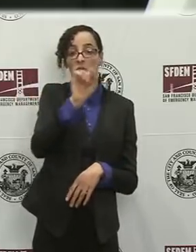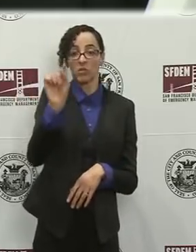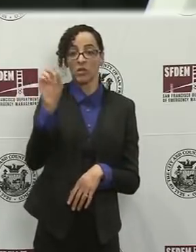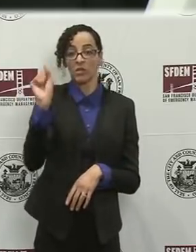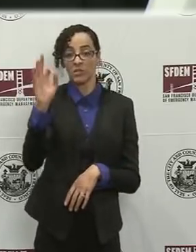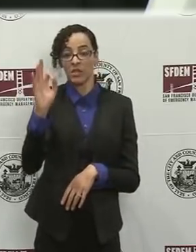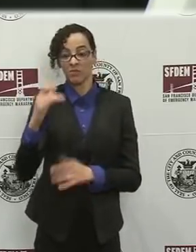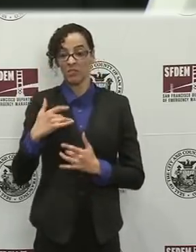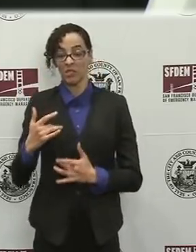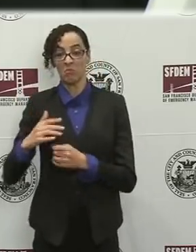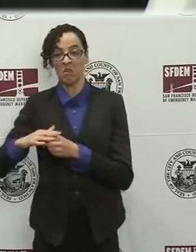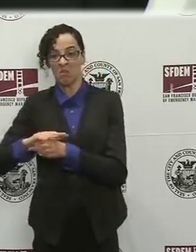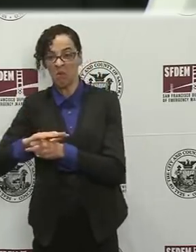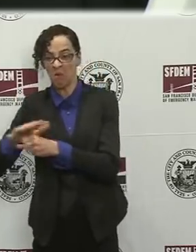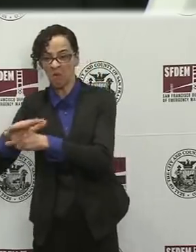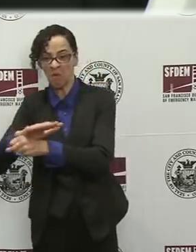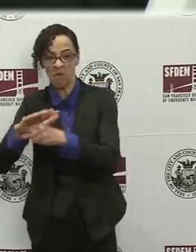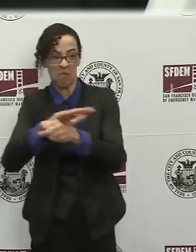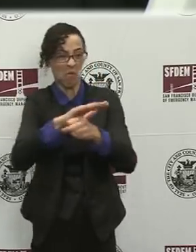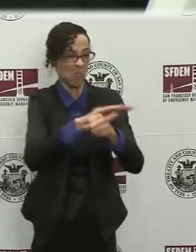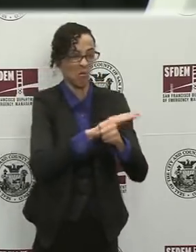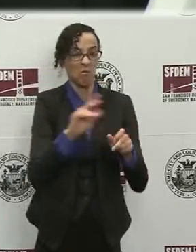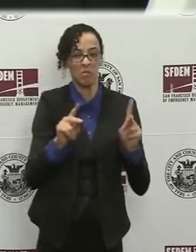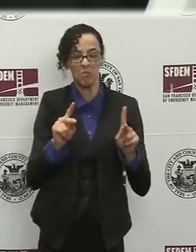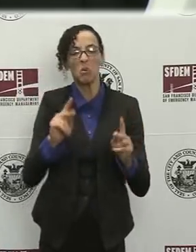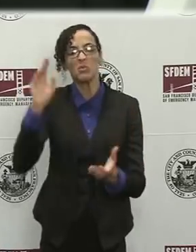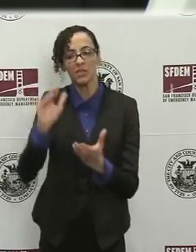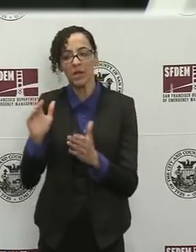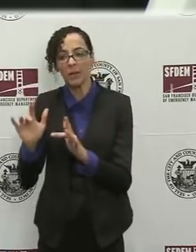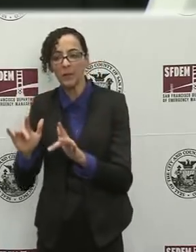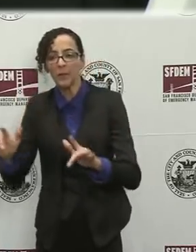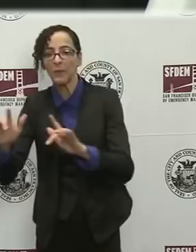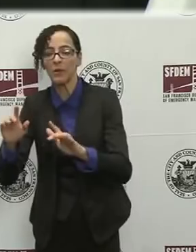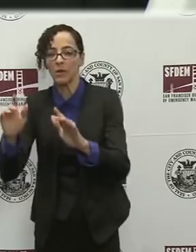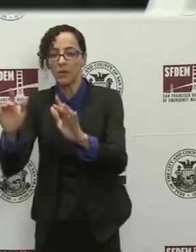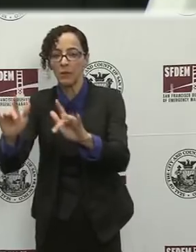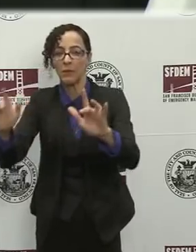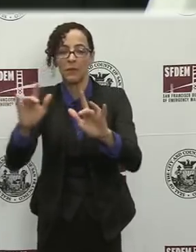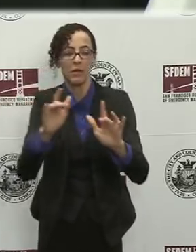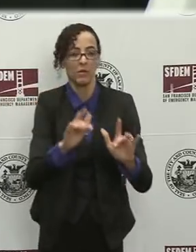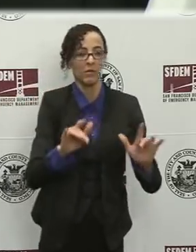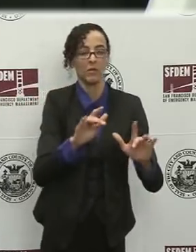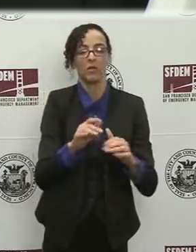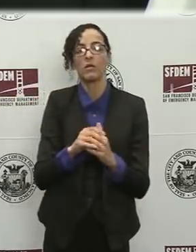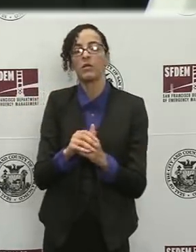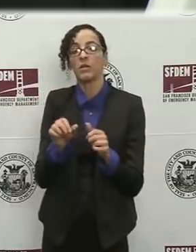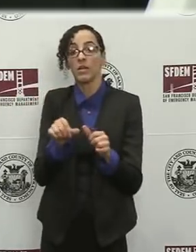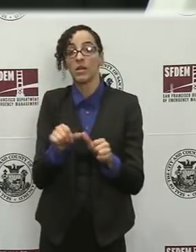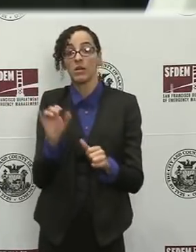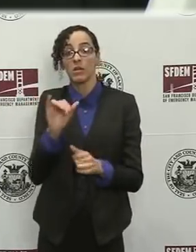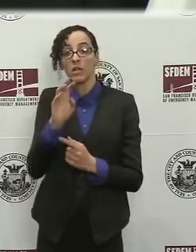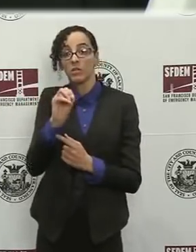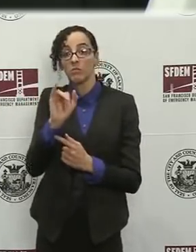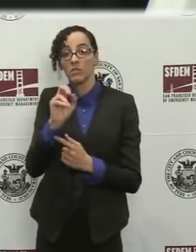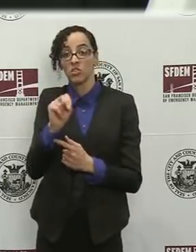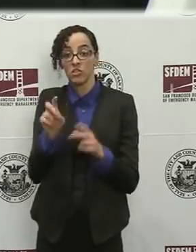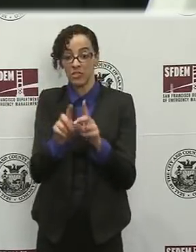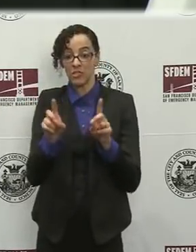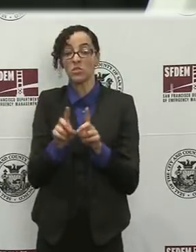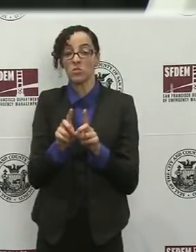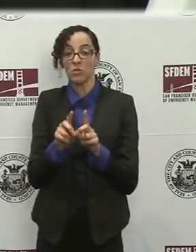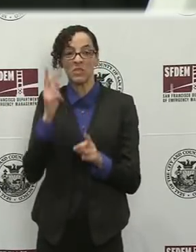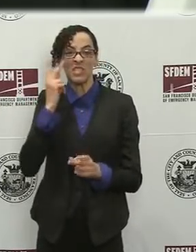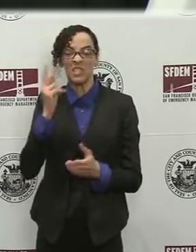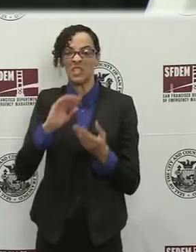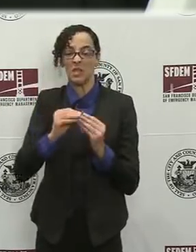part. There did not seem to be a lot of people downtown, areas of the Mission District that we've had some challenges in,